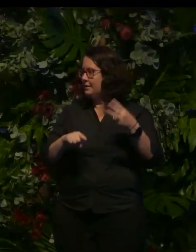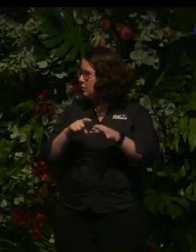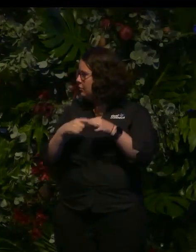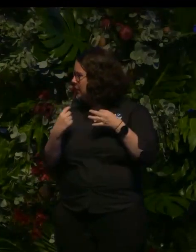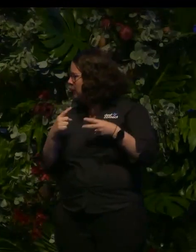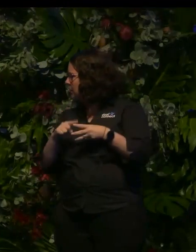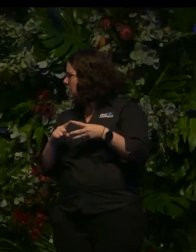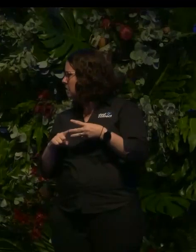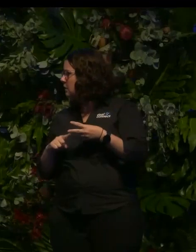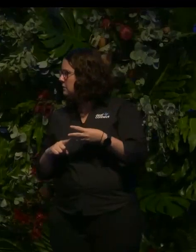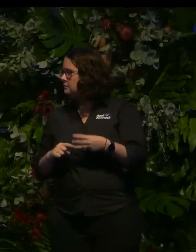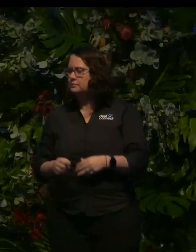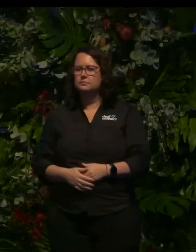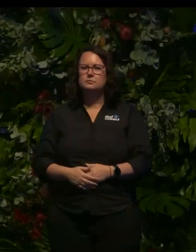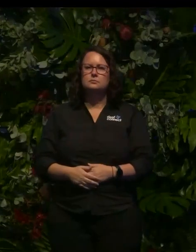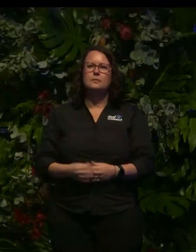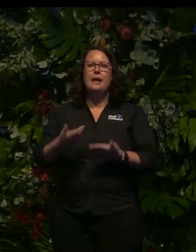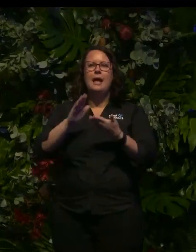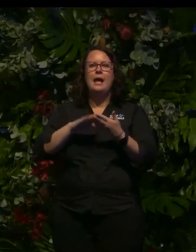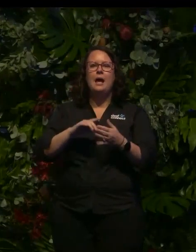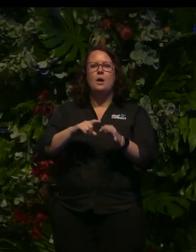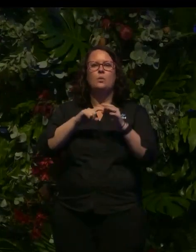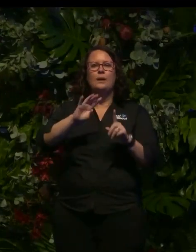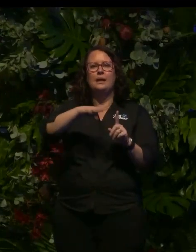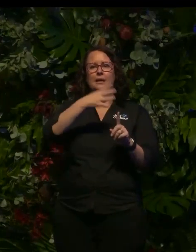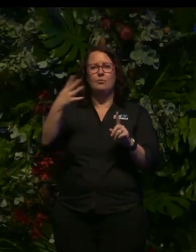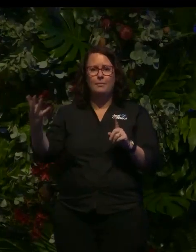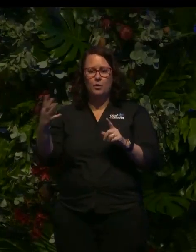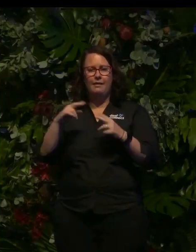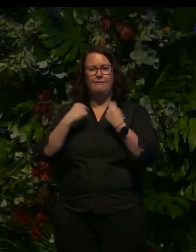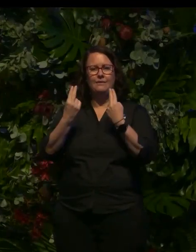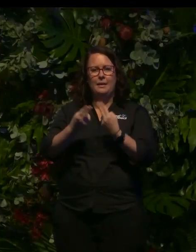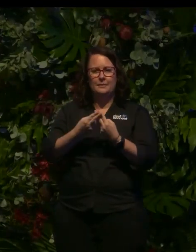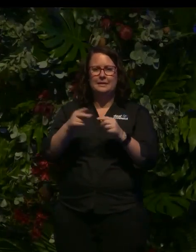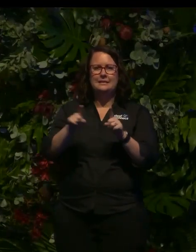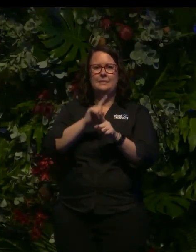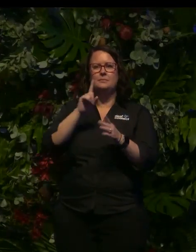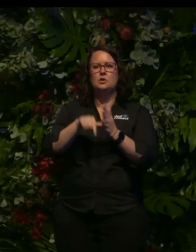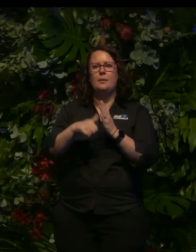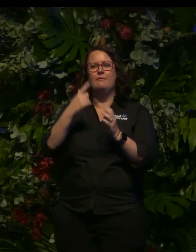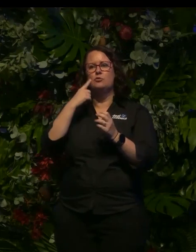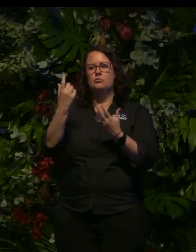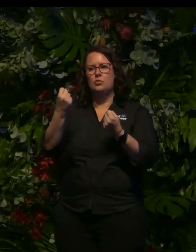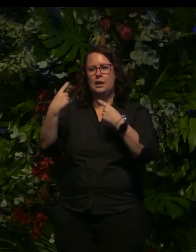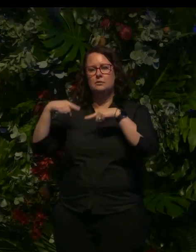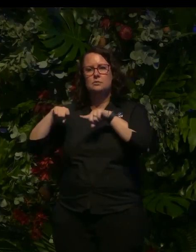Quick. We have to be quick. How can we queer our rainbow families while also having to at times assimilate